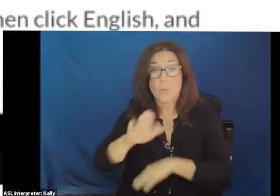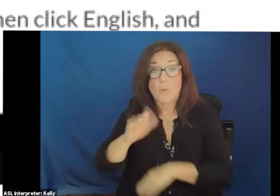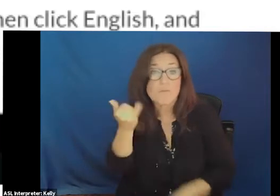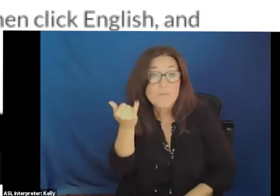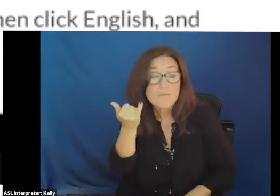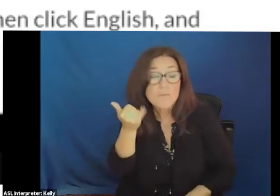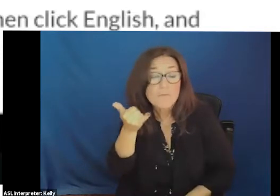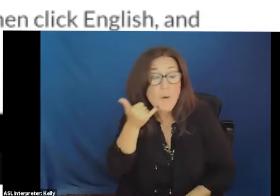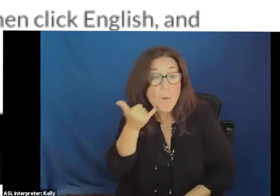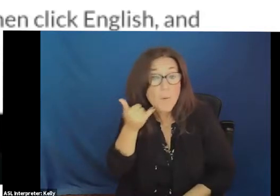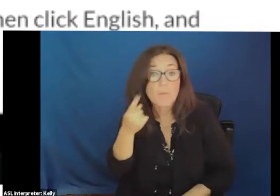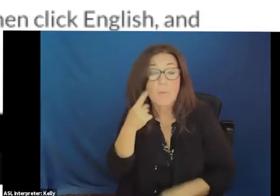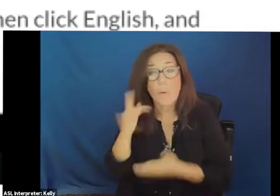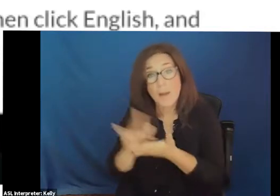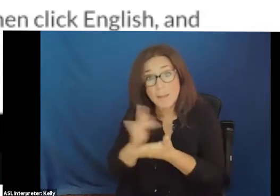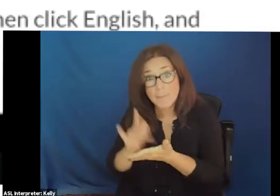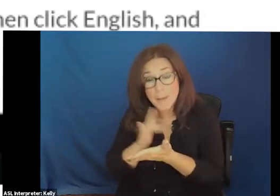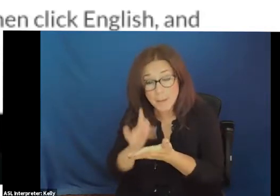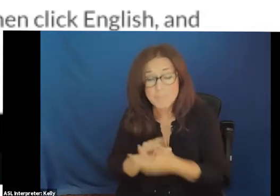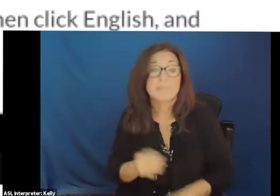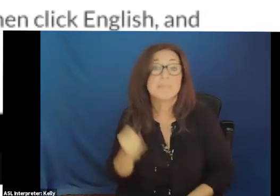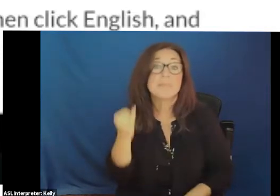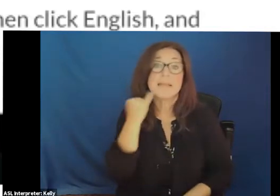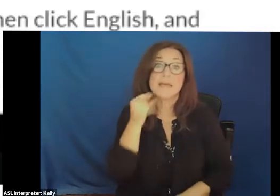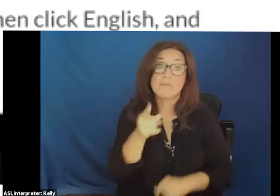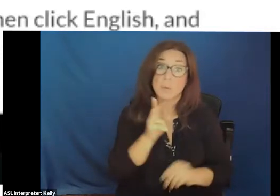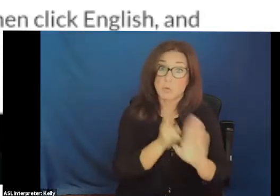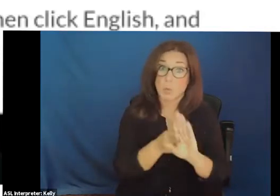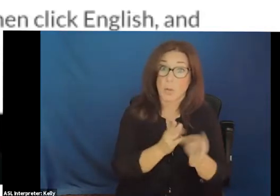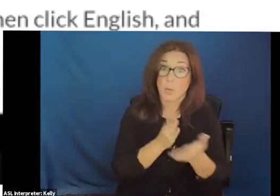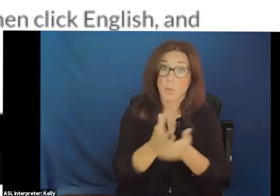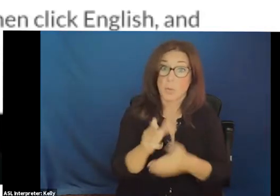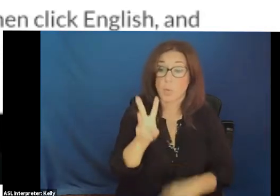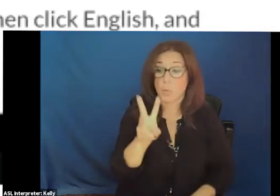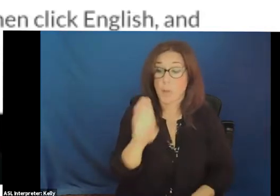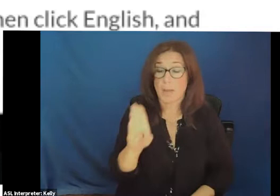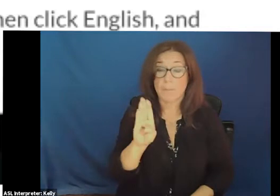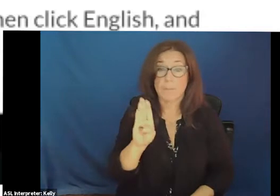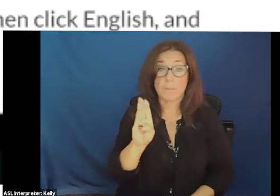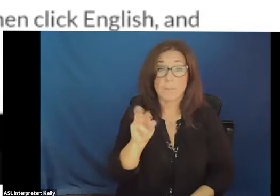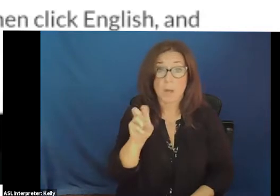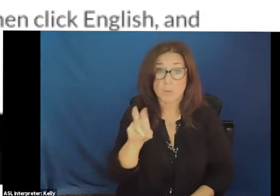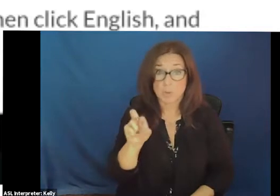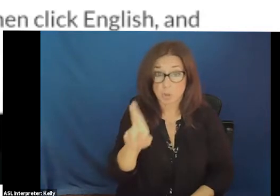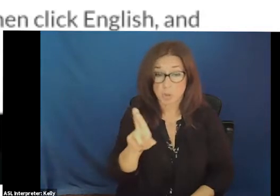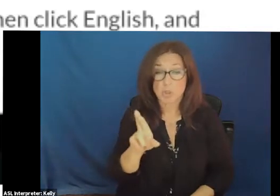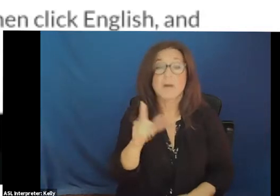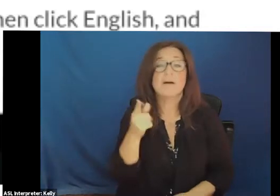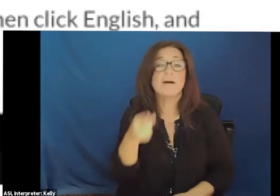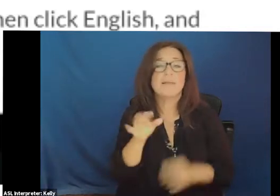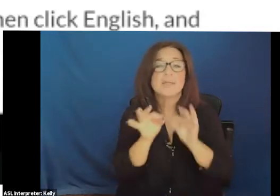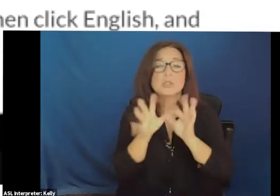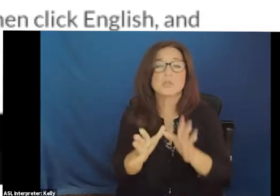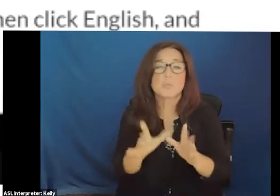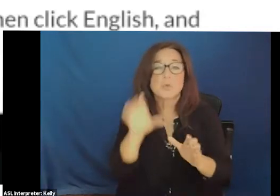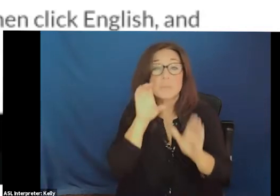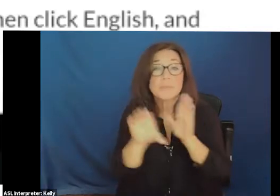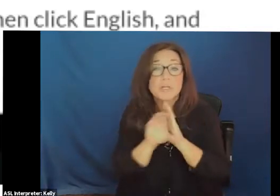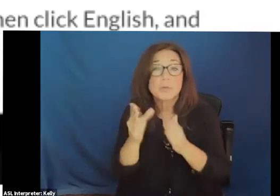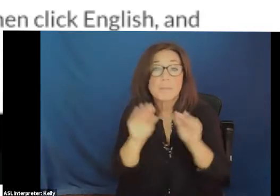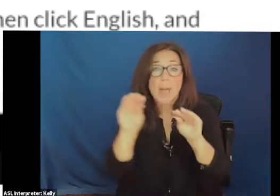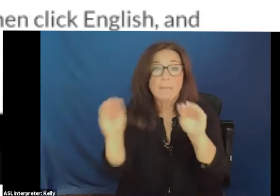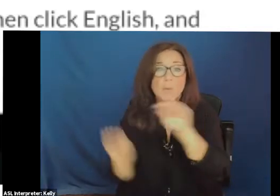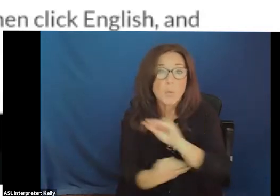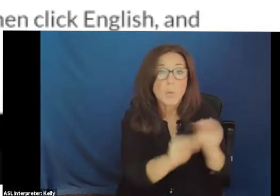joined this meeting through your web browser, you may not be able to see the ASL interpreter at all times. Esta